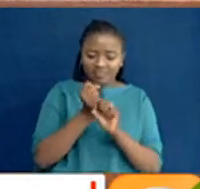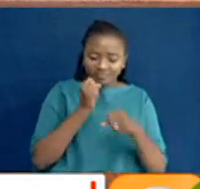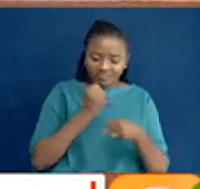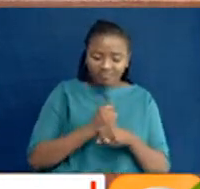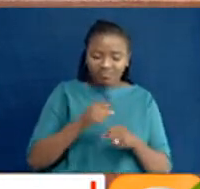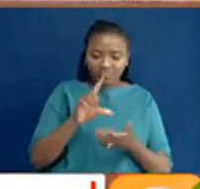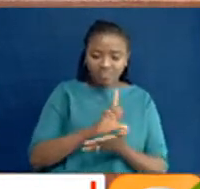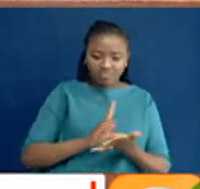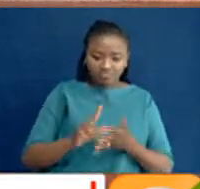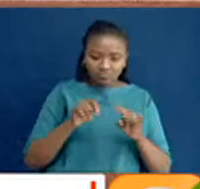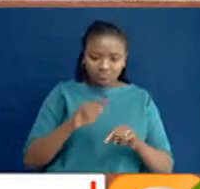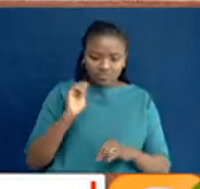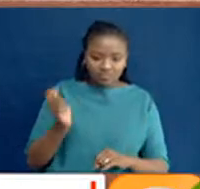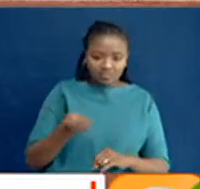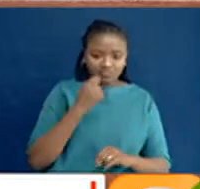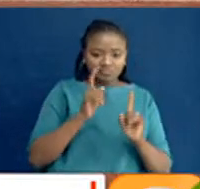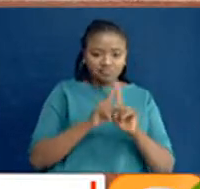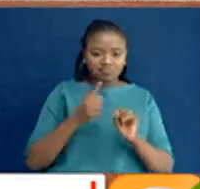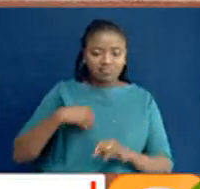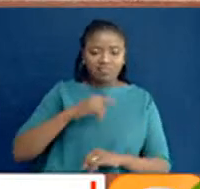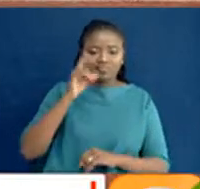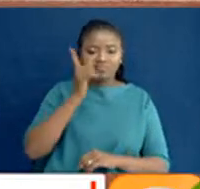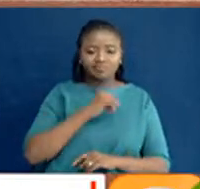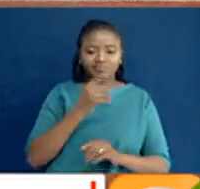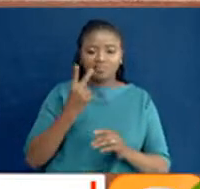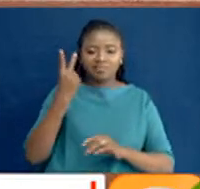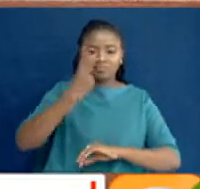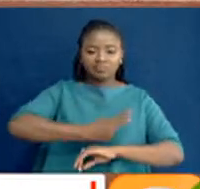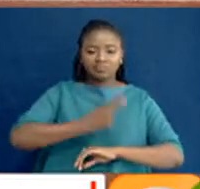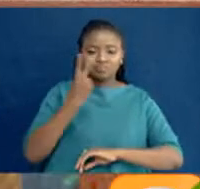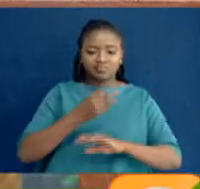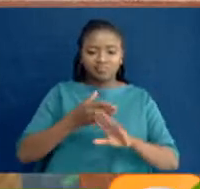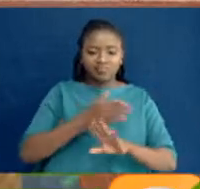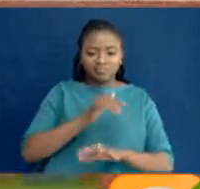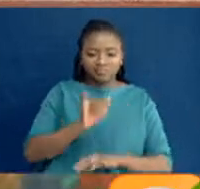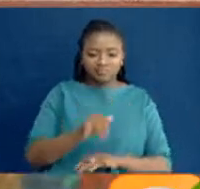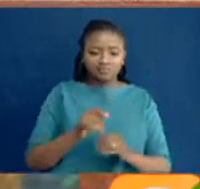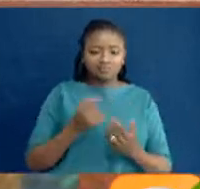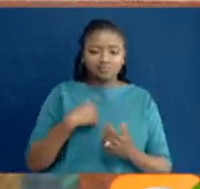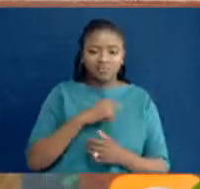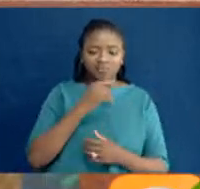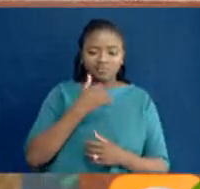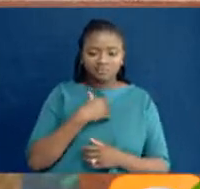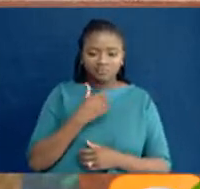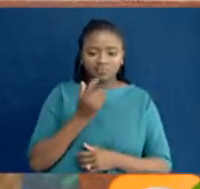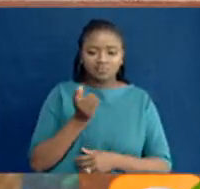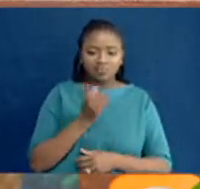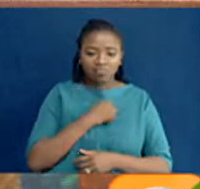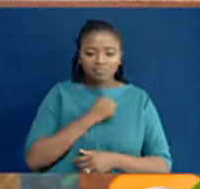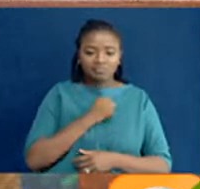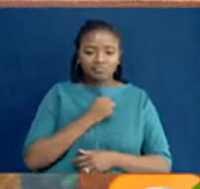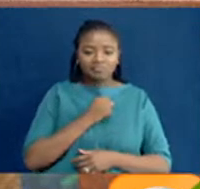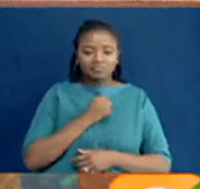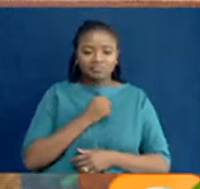We already, just 2 days before this, we already have a request for about